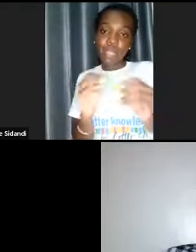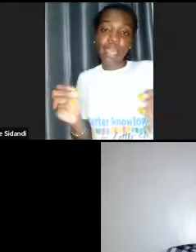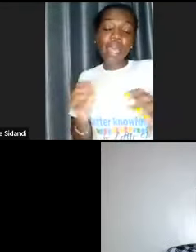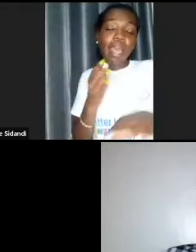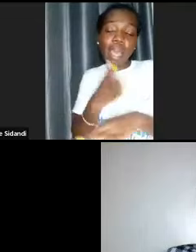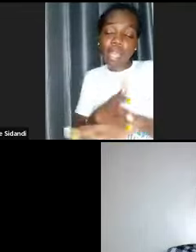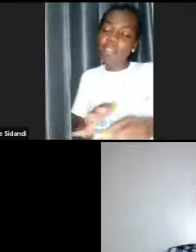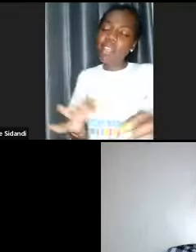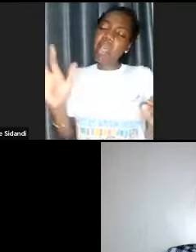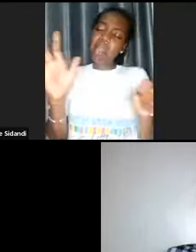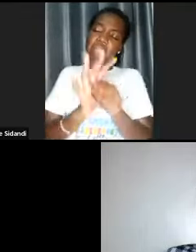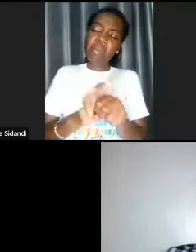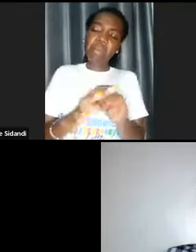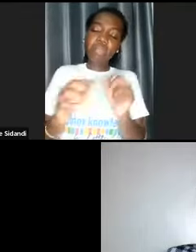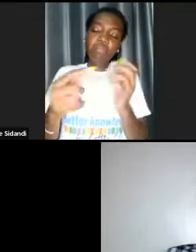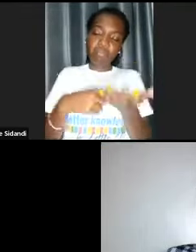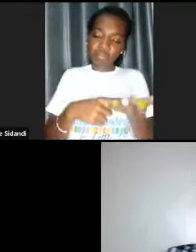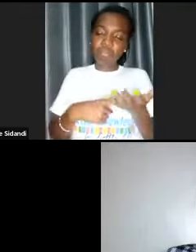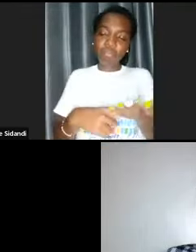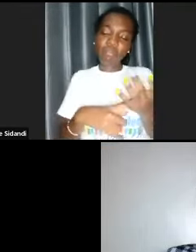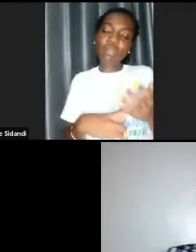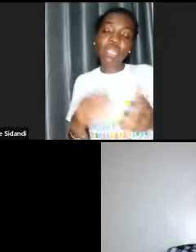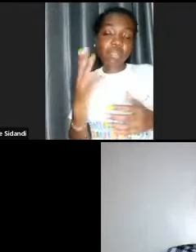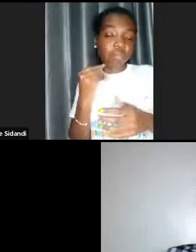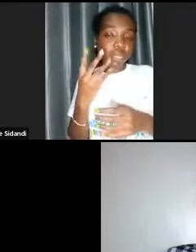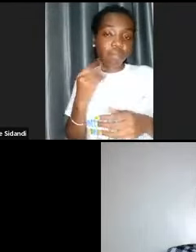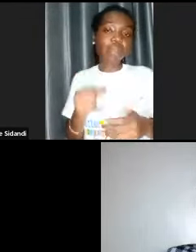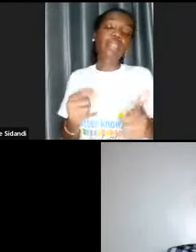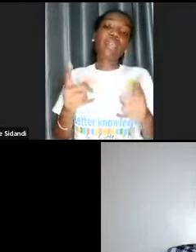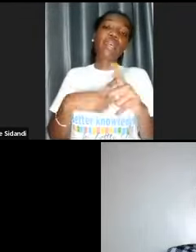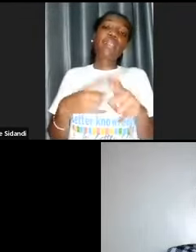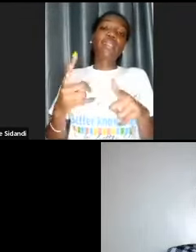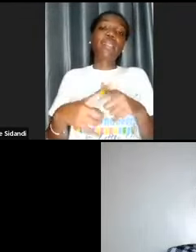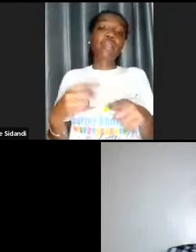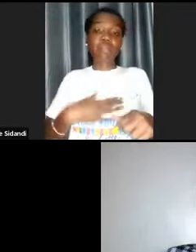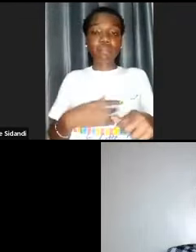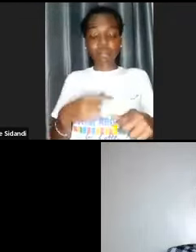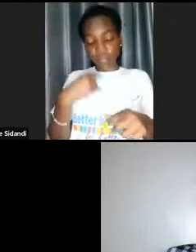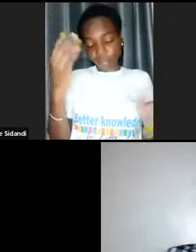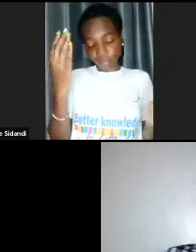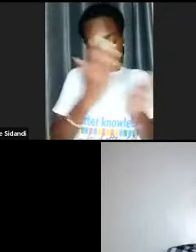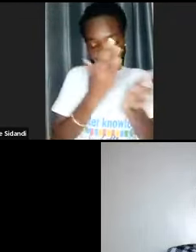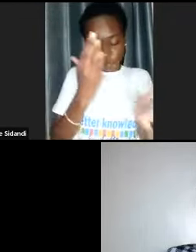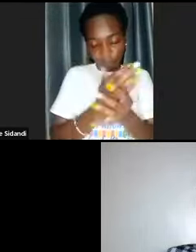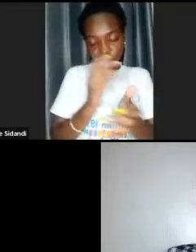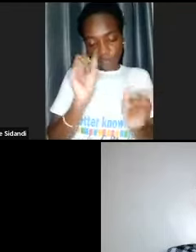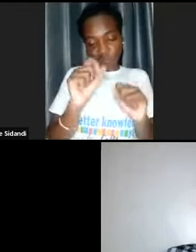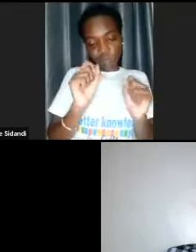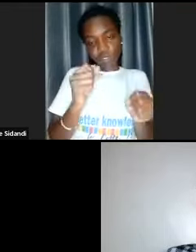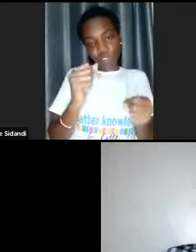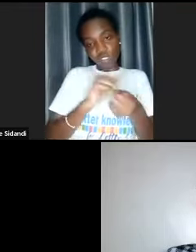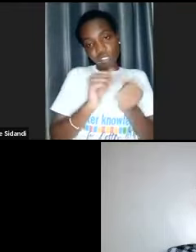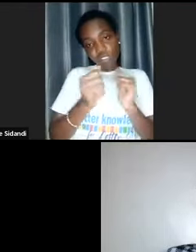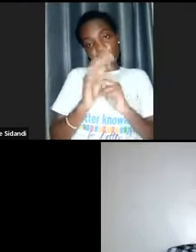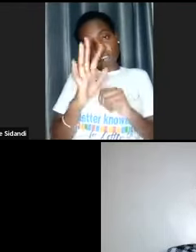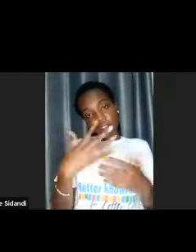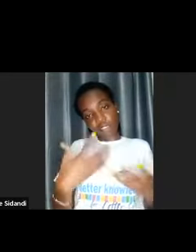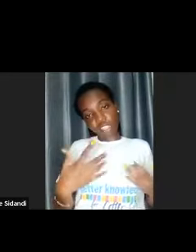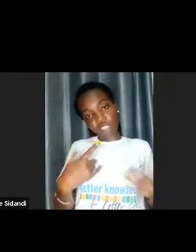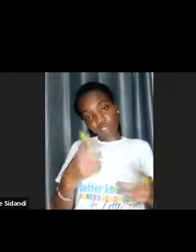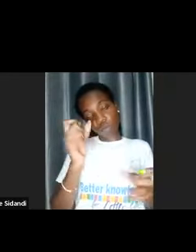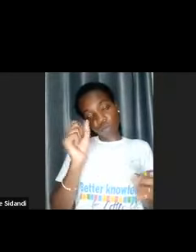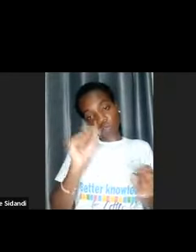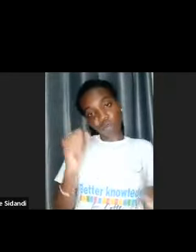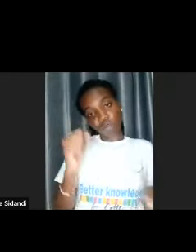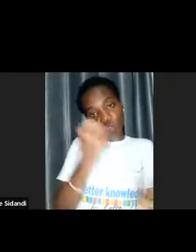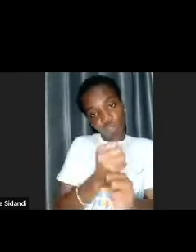interrogation and experimenting. So I will guarantee you that you are going to find like 5 things that you can do. And when you list down your potential, you